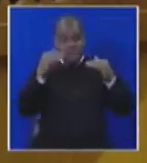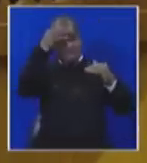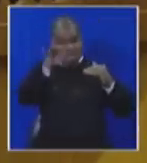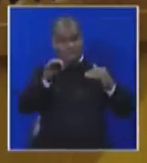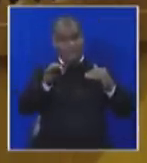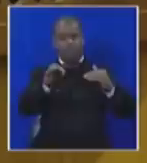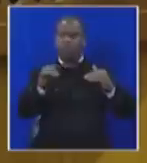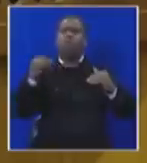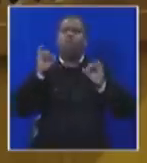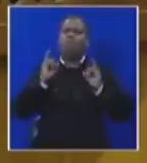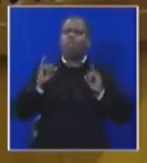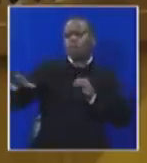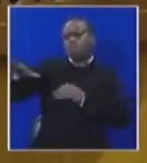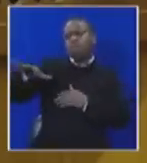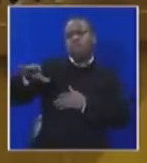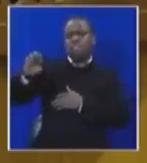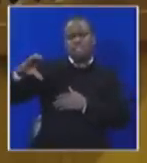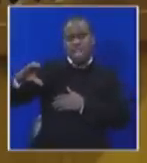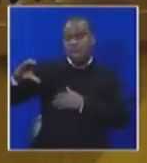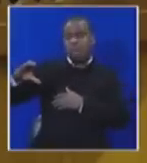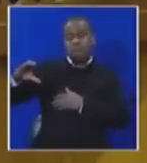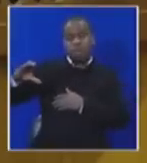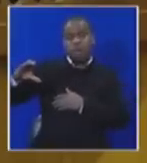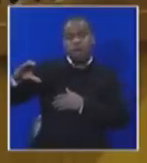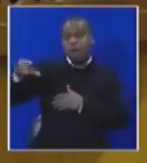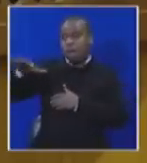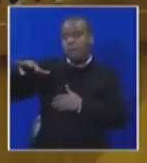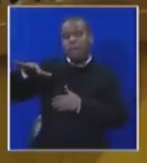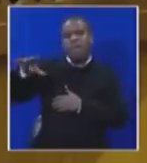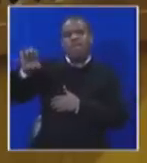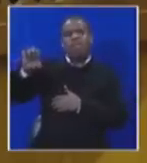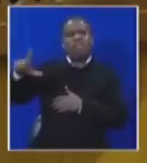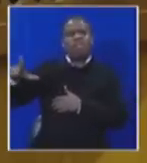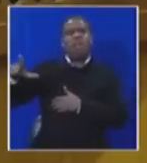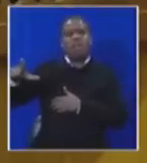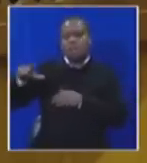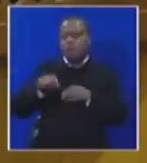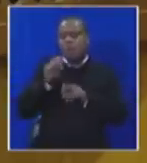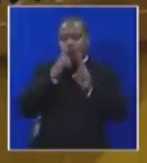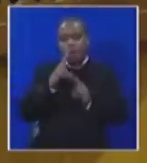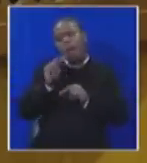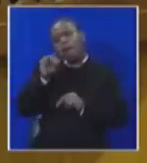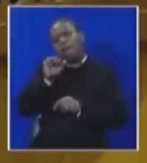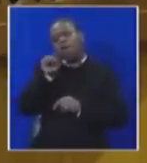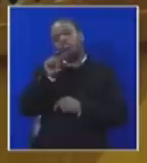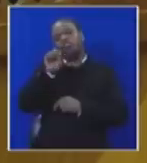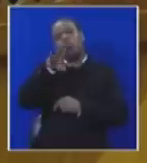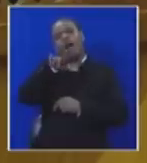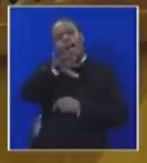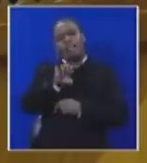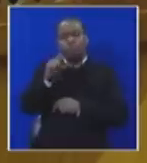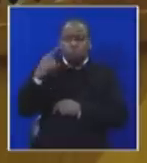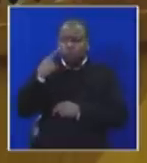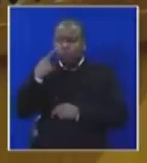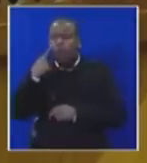especially in the Eastern Cape and Nelson Mandela Bay, where I come from. Despite what the Honourable Maswale said here, I have seen no evidence